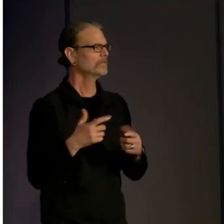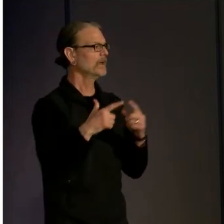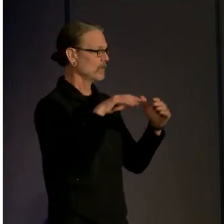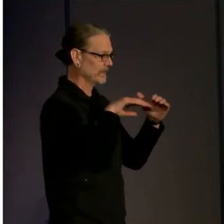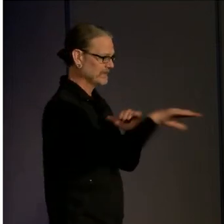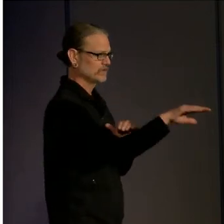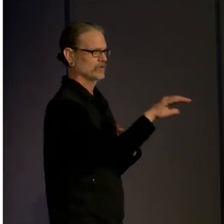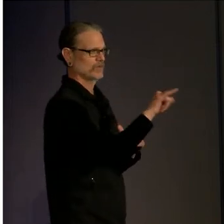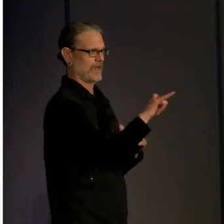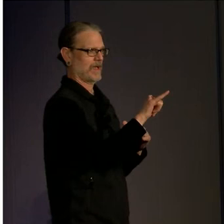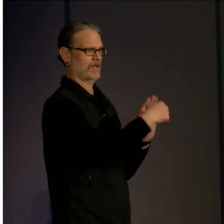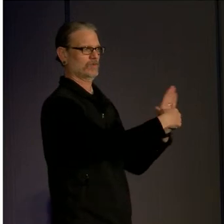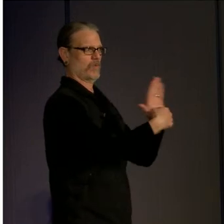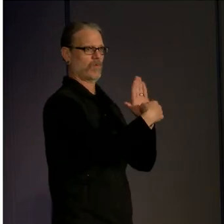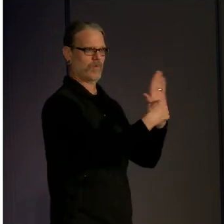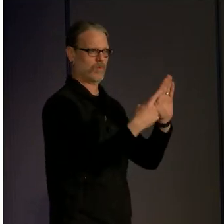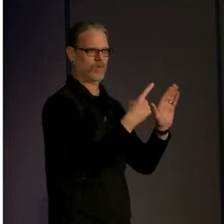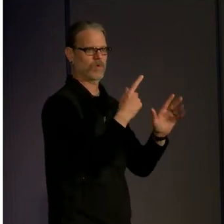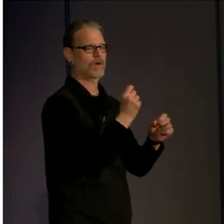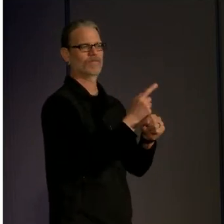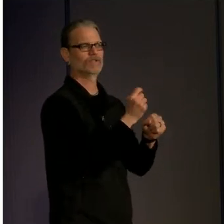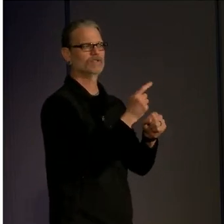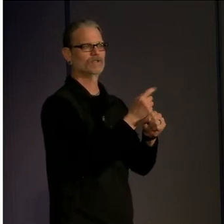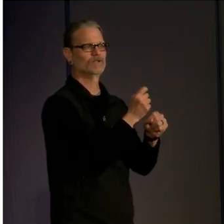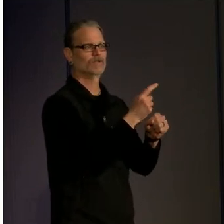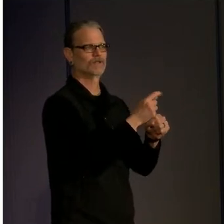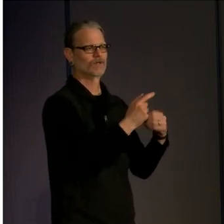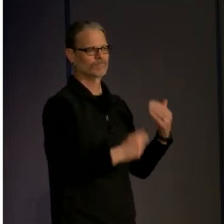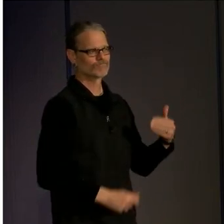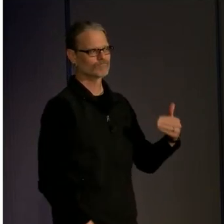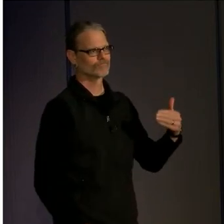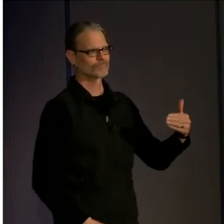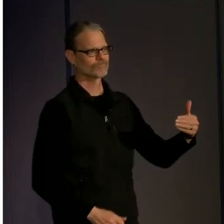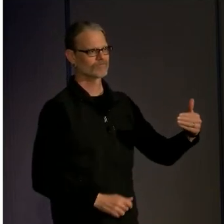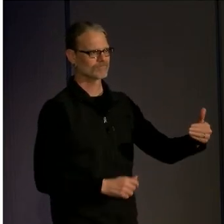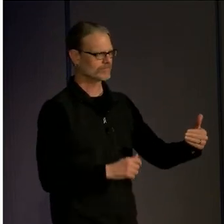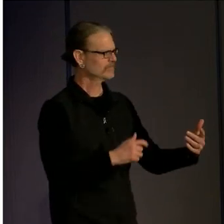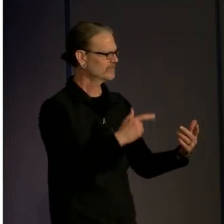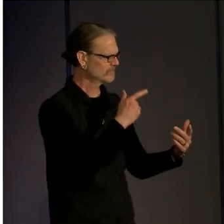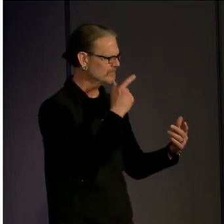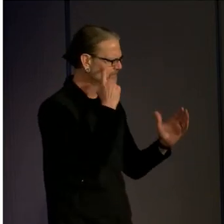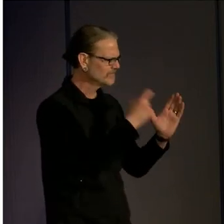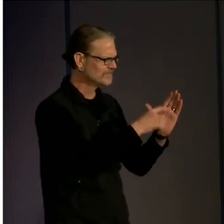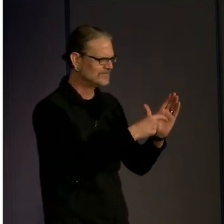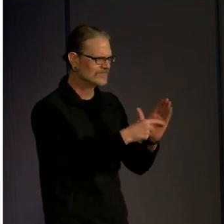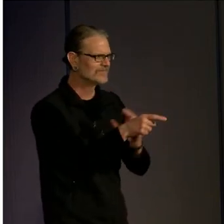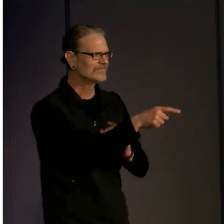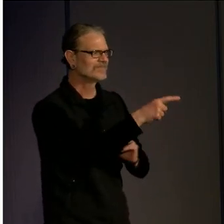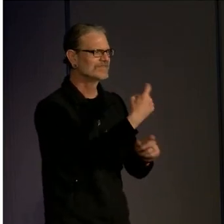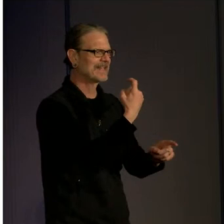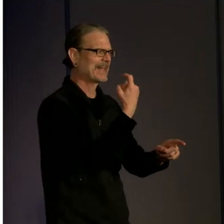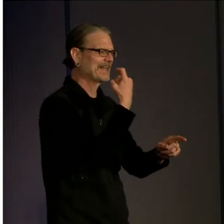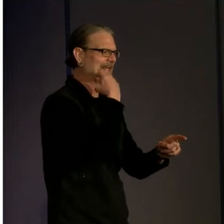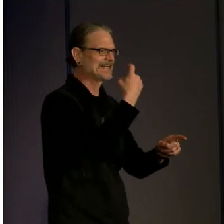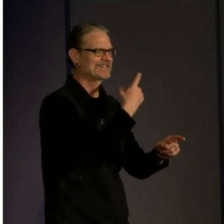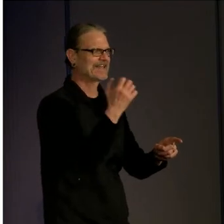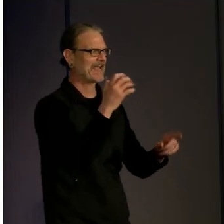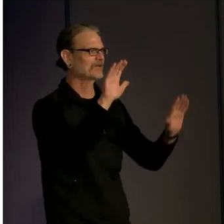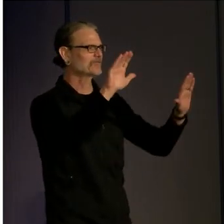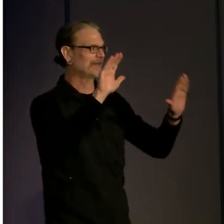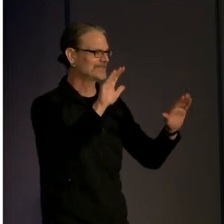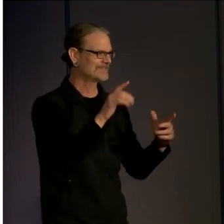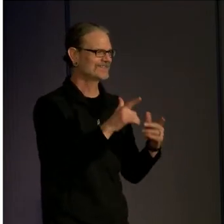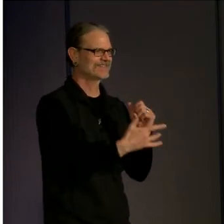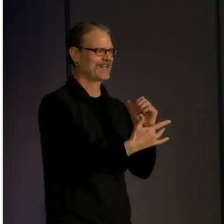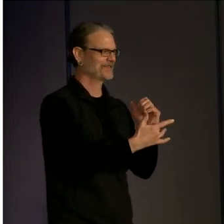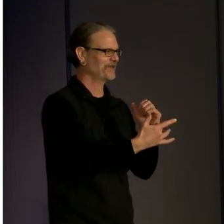show year after year and seeing all of these latest and greatest